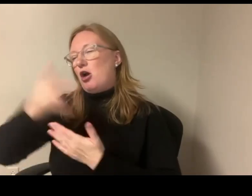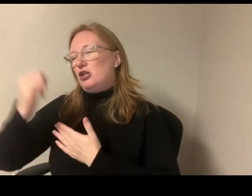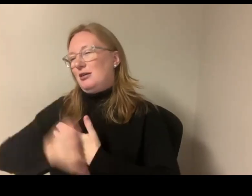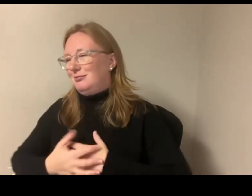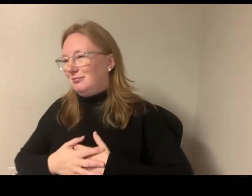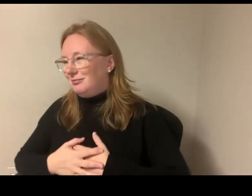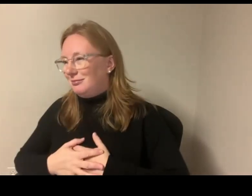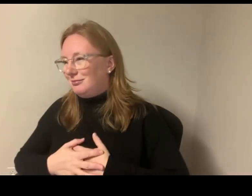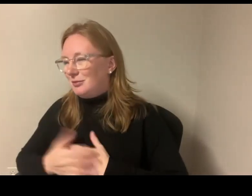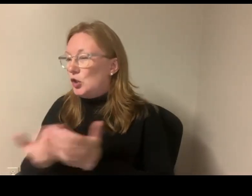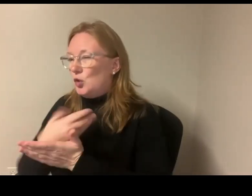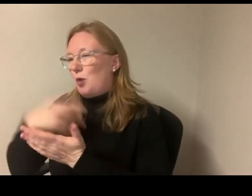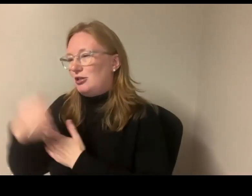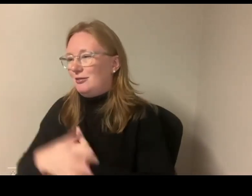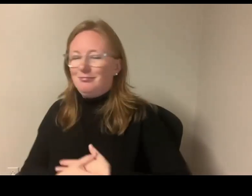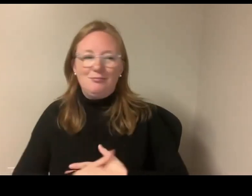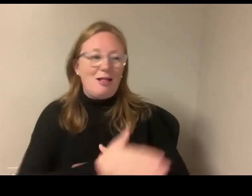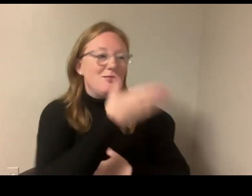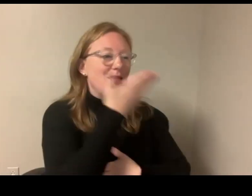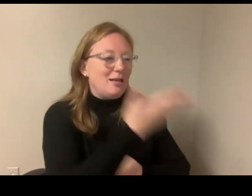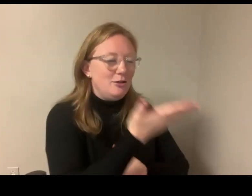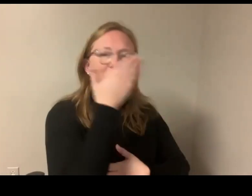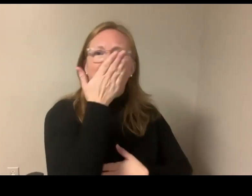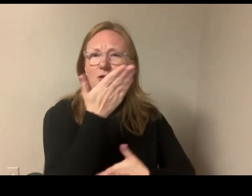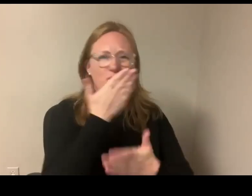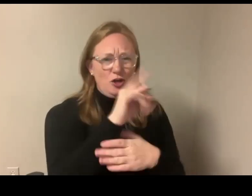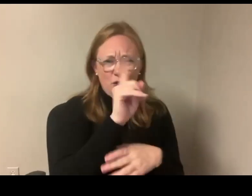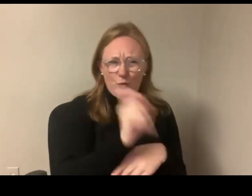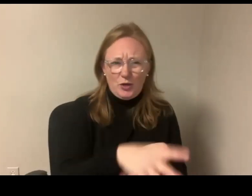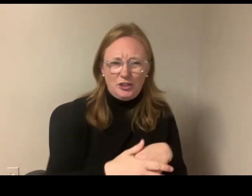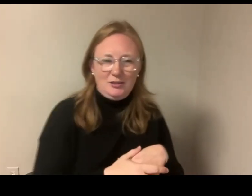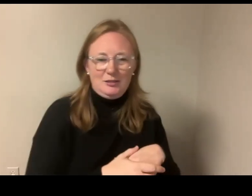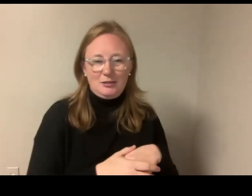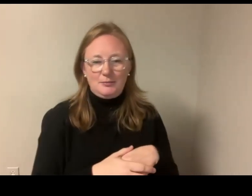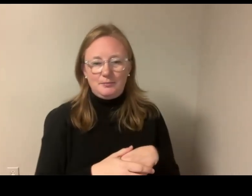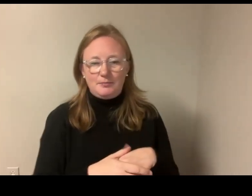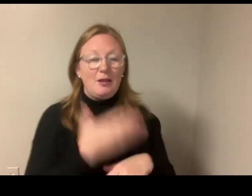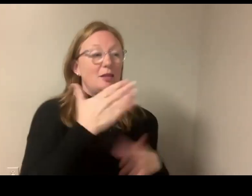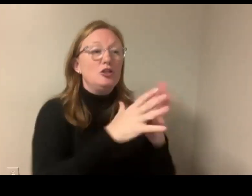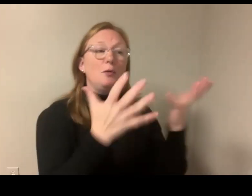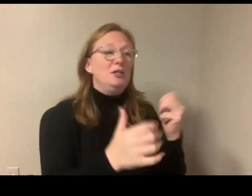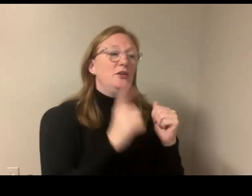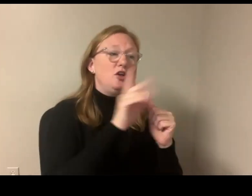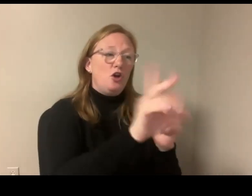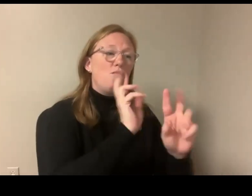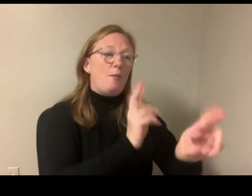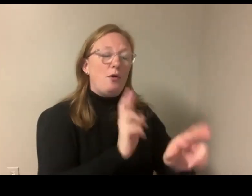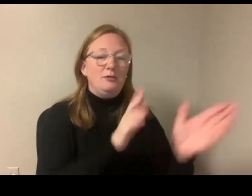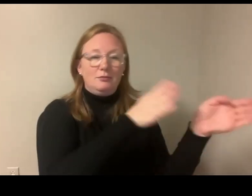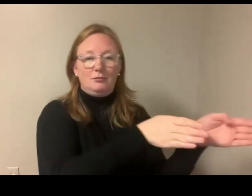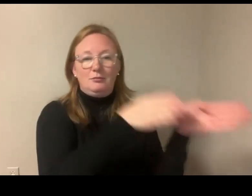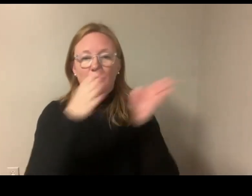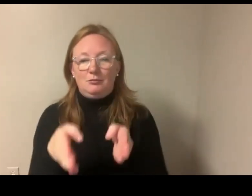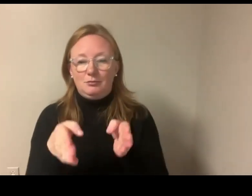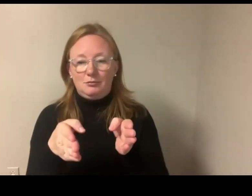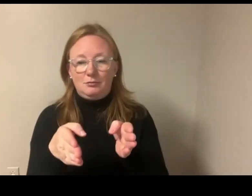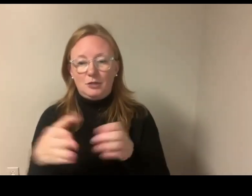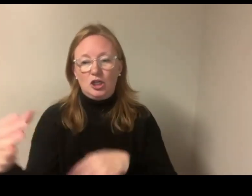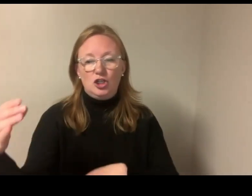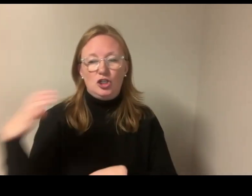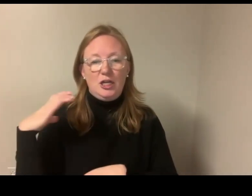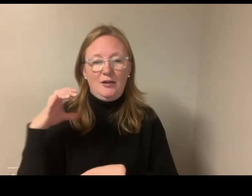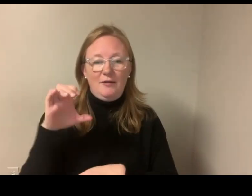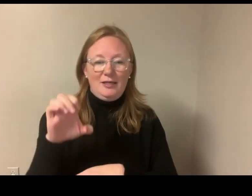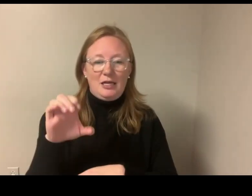Yeah, thank you. Thank you. Good questions. thank you. Thank you very much. That moves us on to our Chief Executive